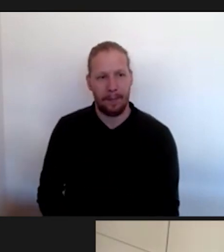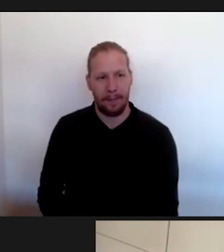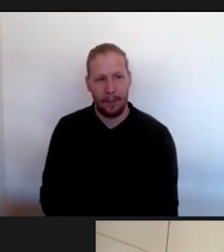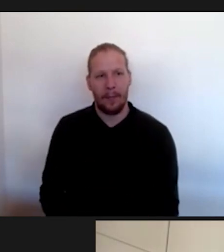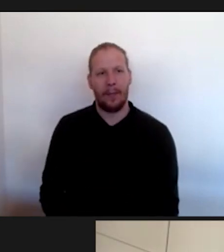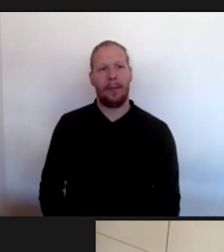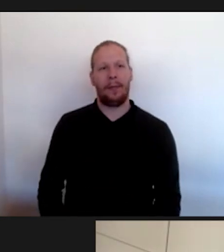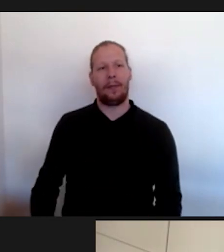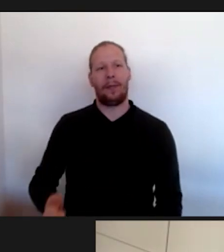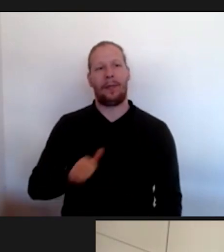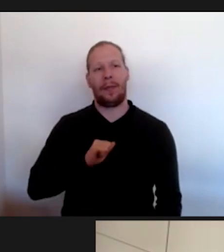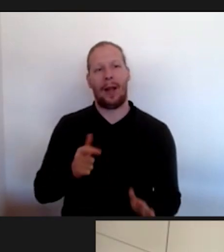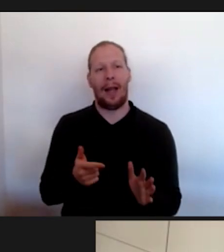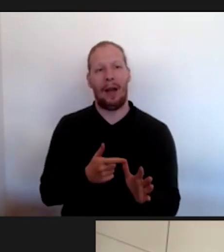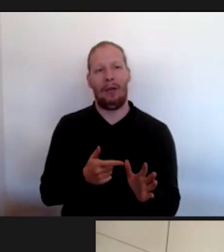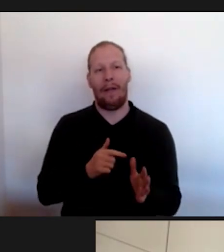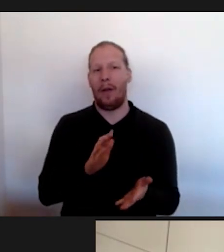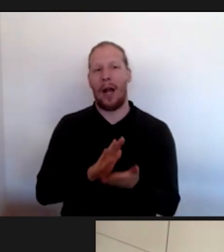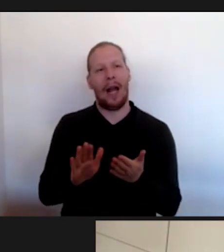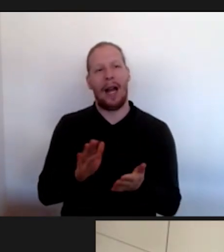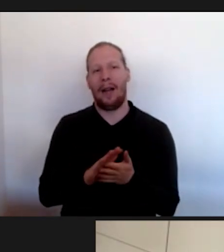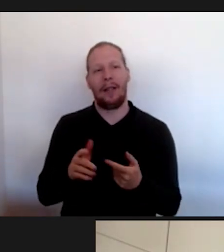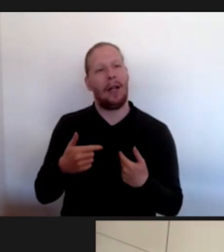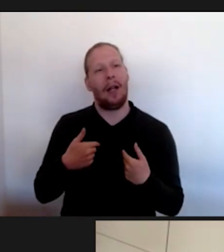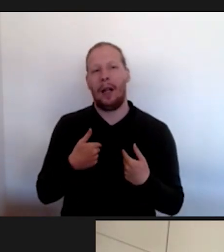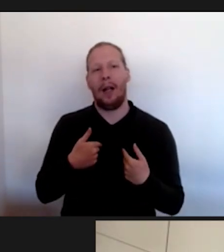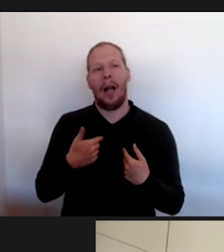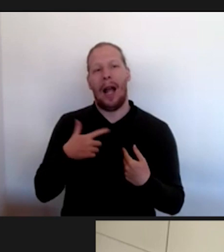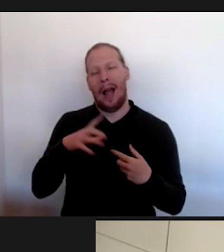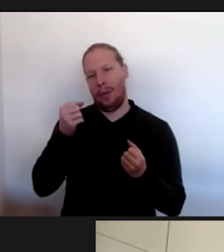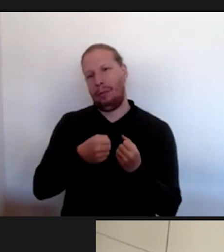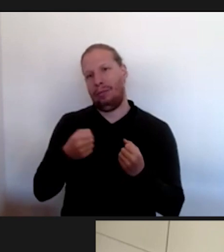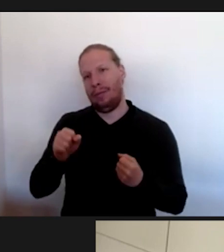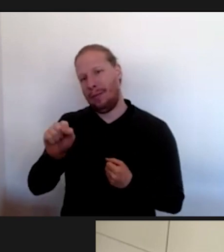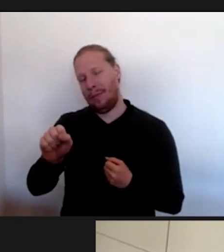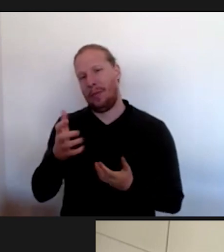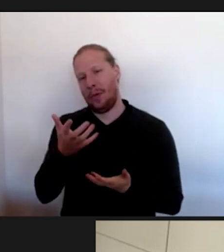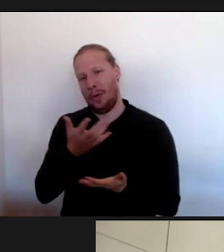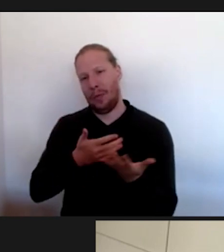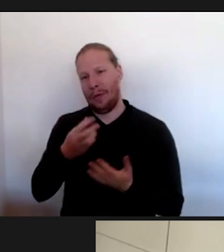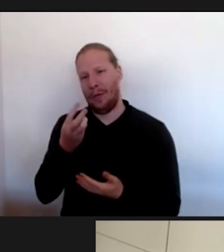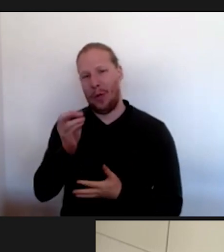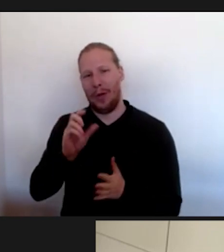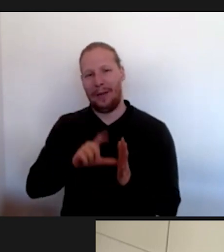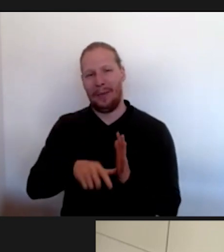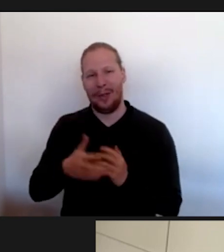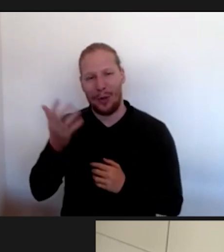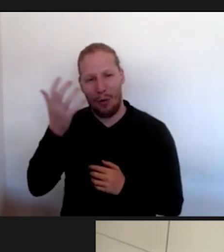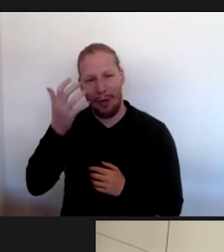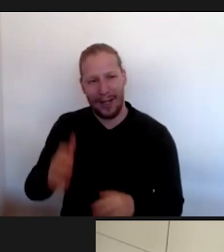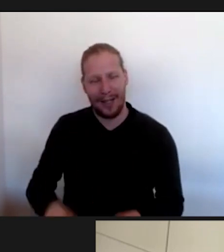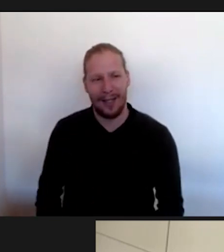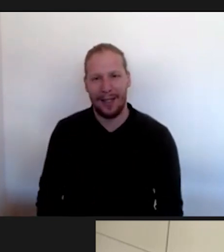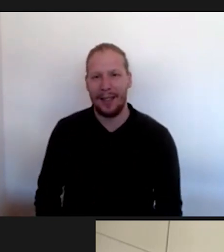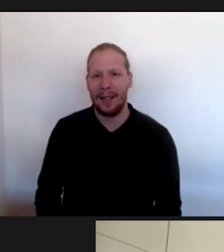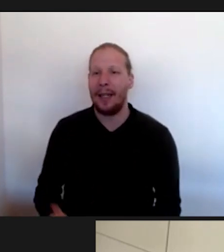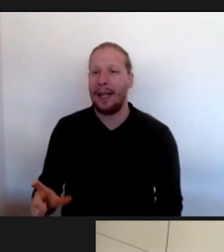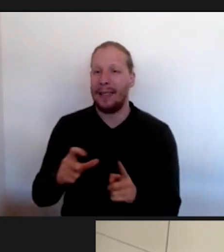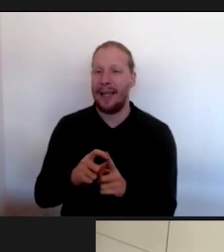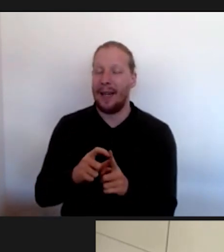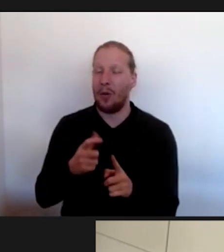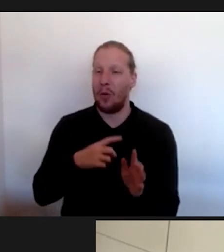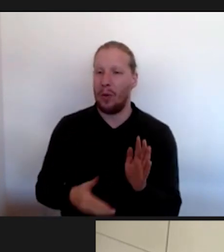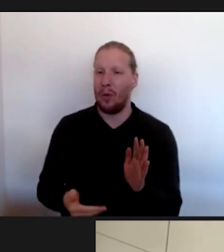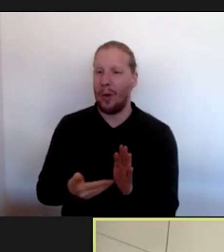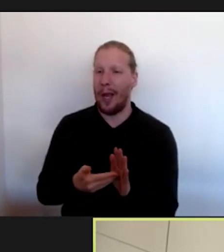say whatever you say. I'd love to continue that for another half an hour or so. Sorry for this. Daniel, you have any last